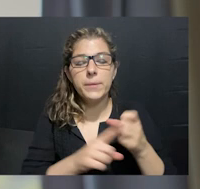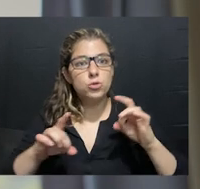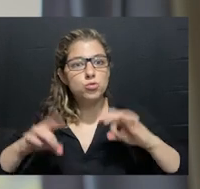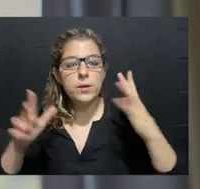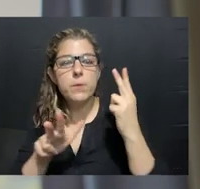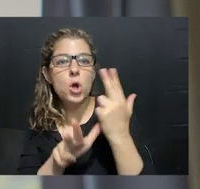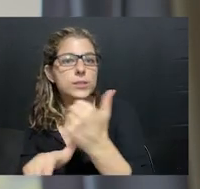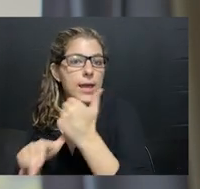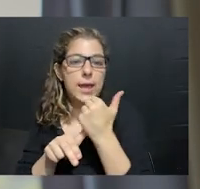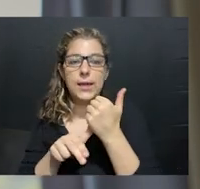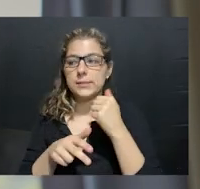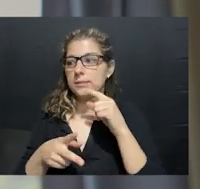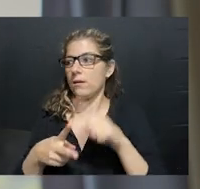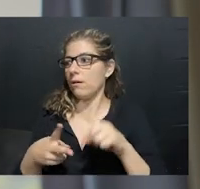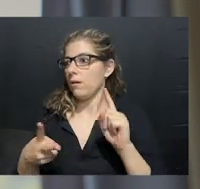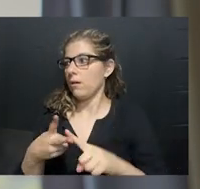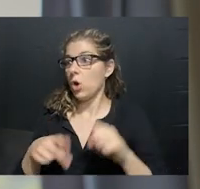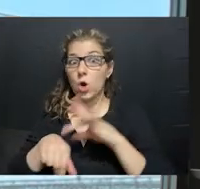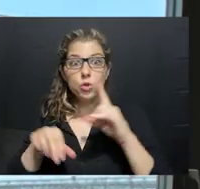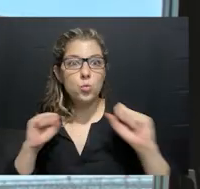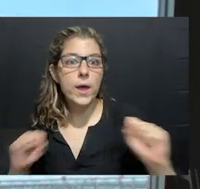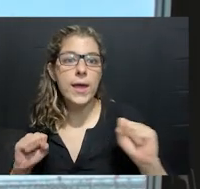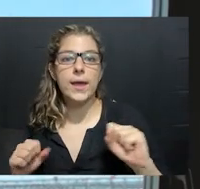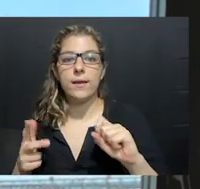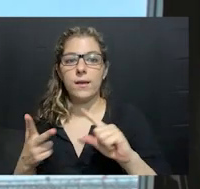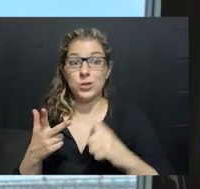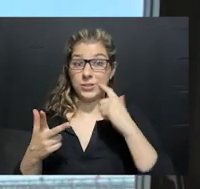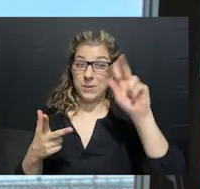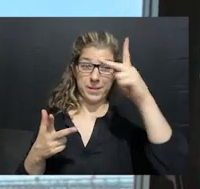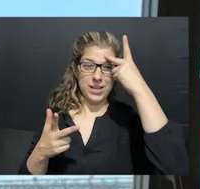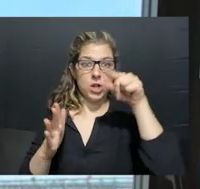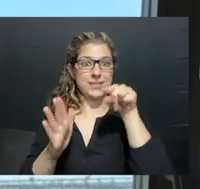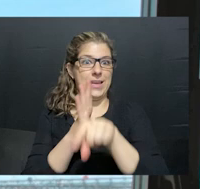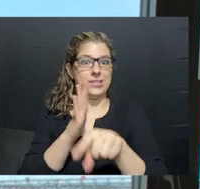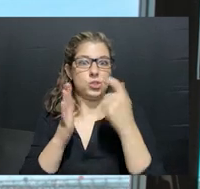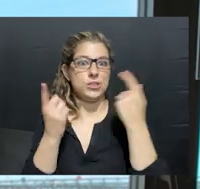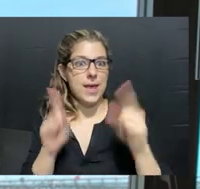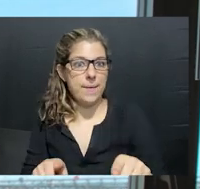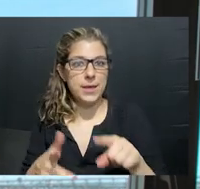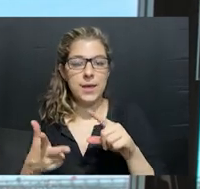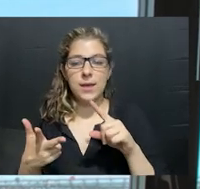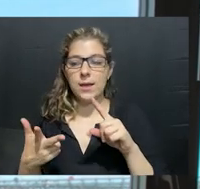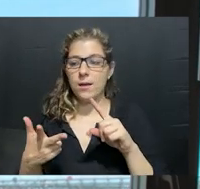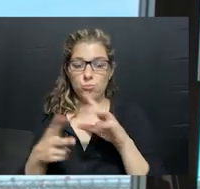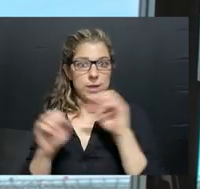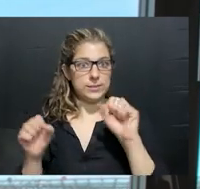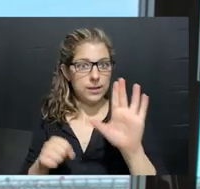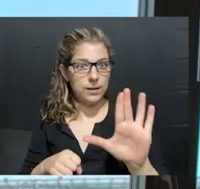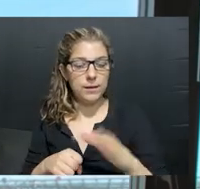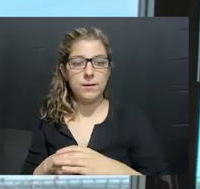events, hurricanes, earthquakes, recent political assassination of its